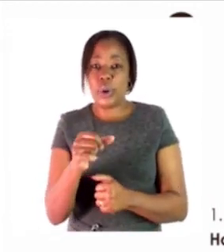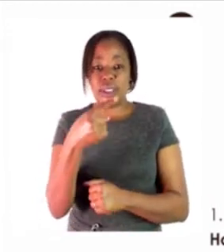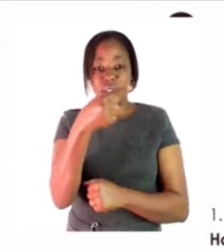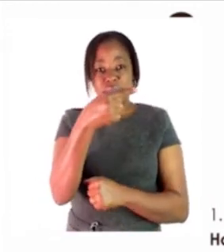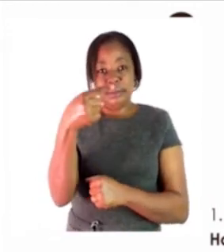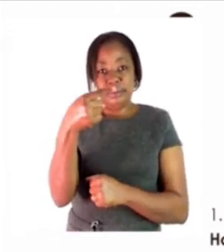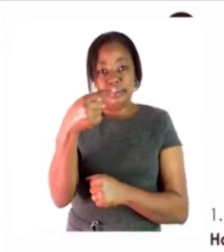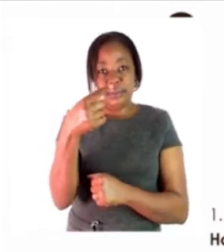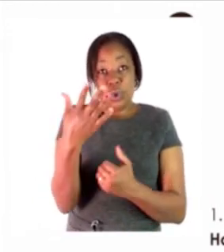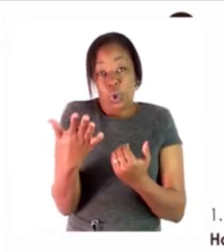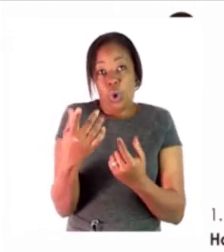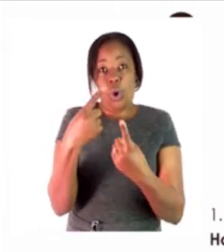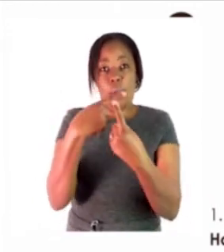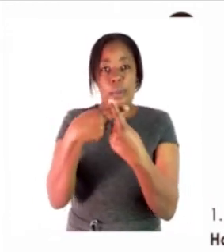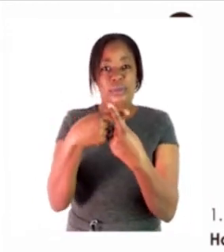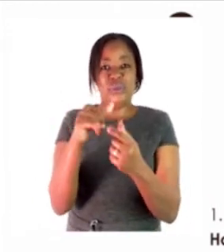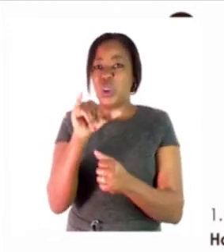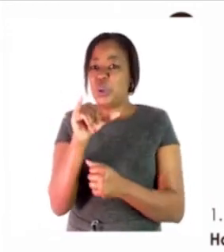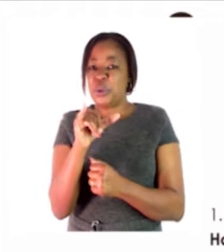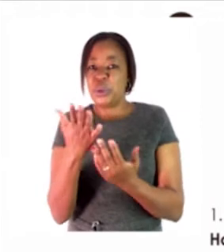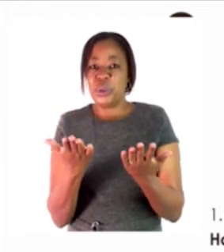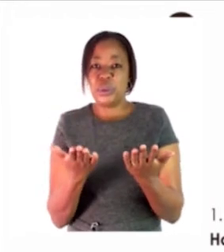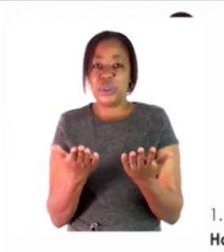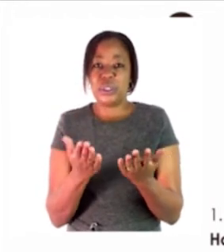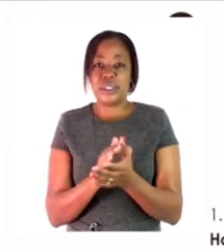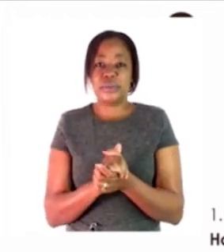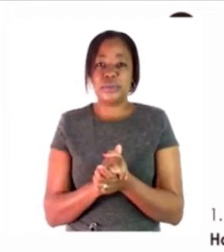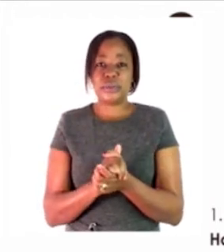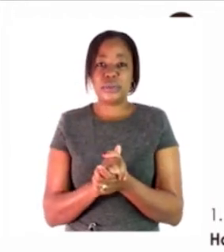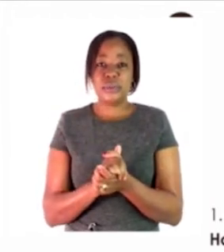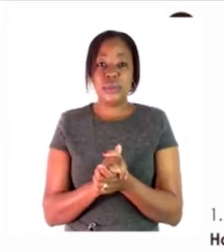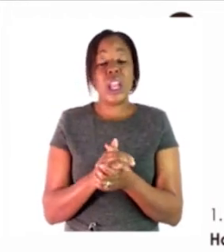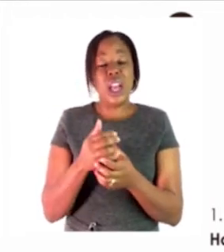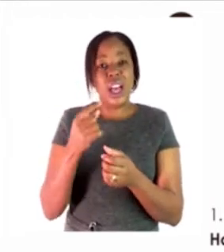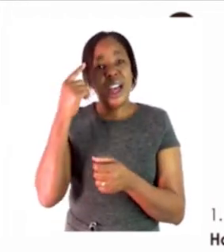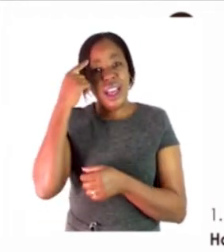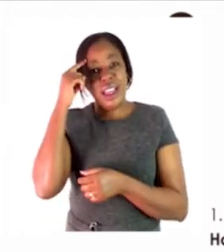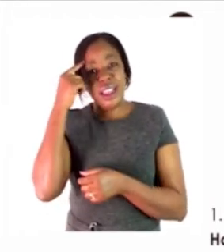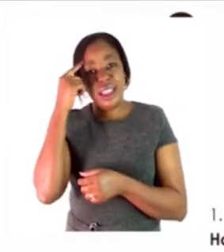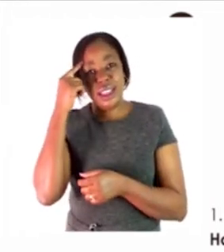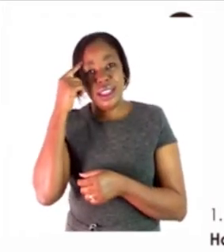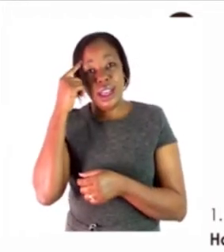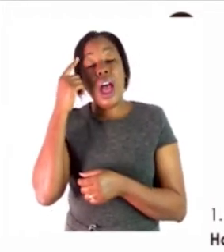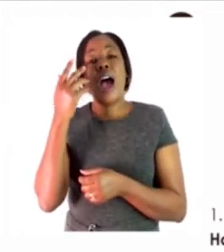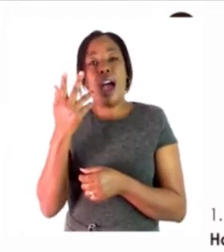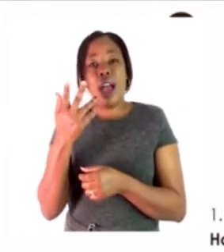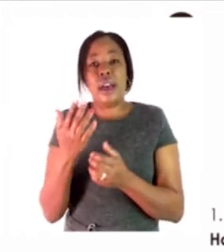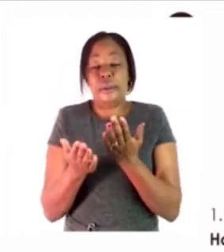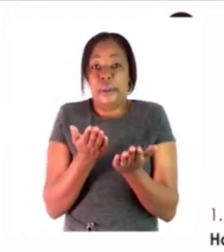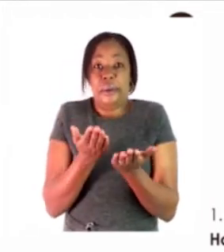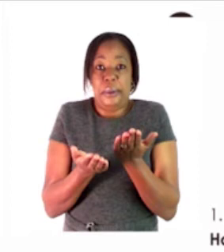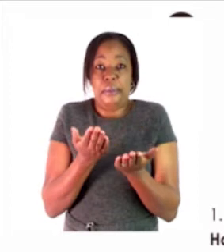there? I think we have to take away, because now we have to find out what were you having before you were given the